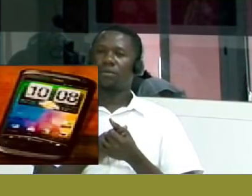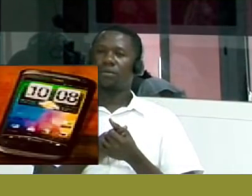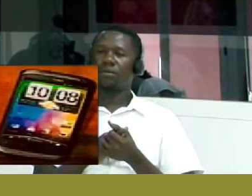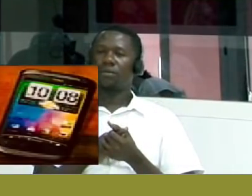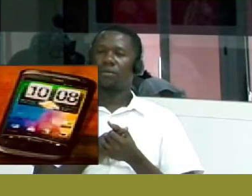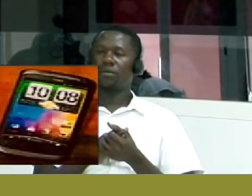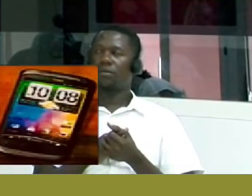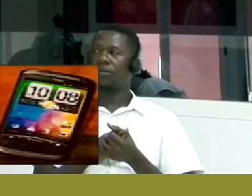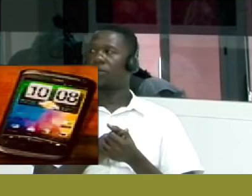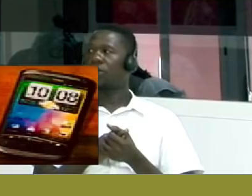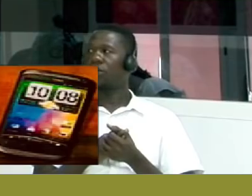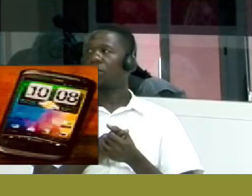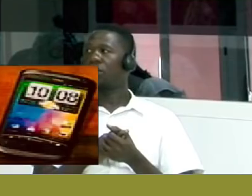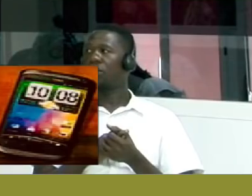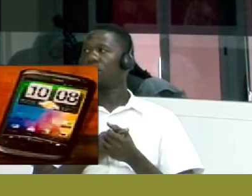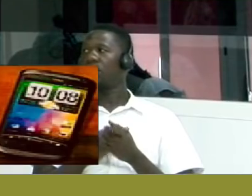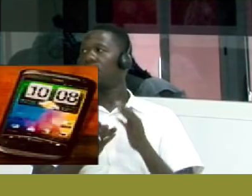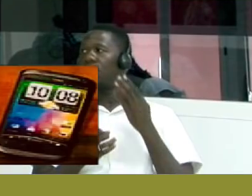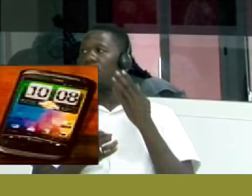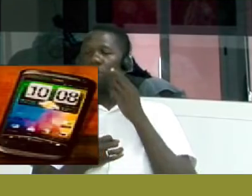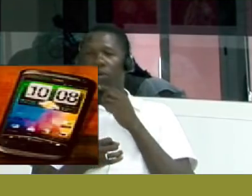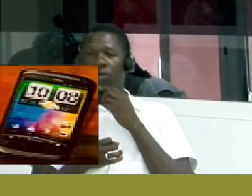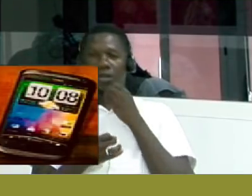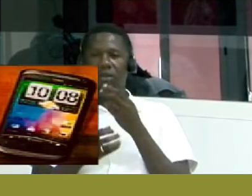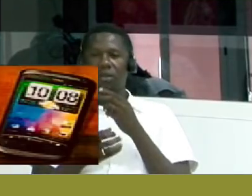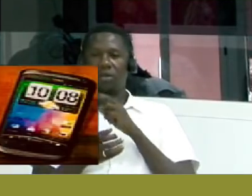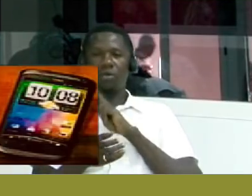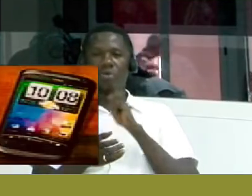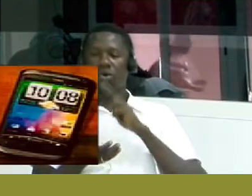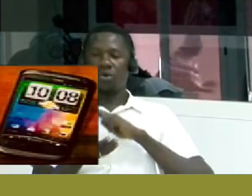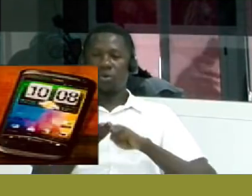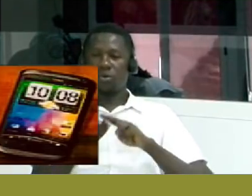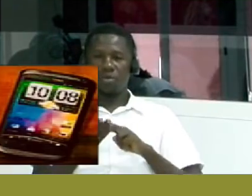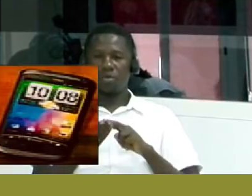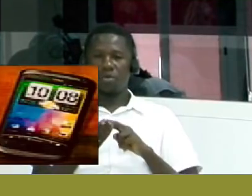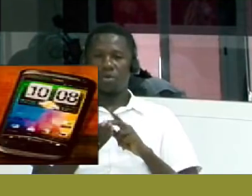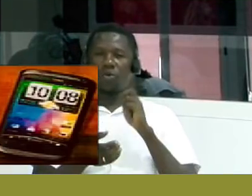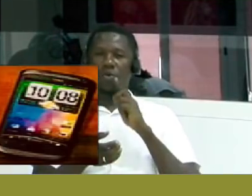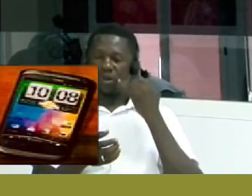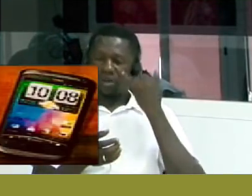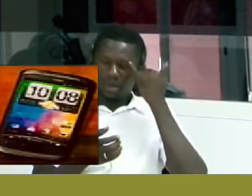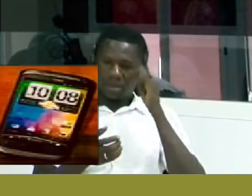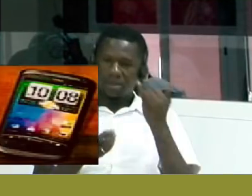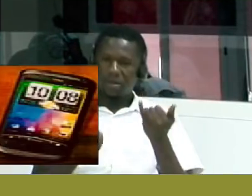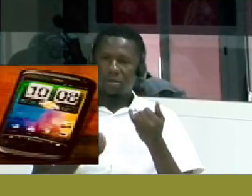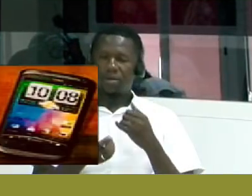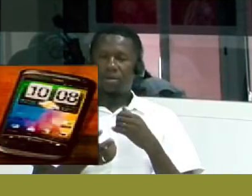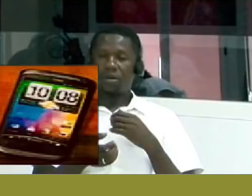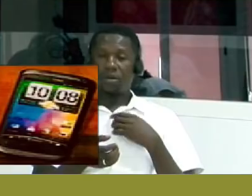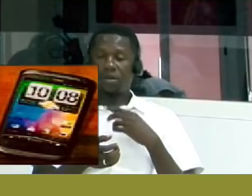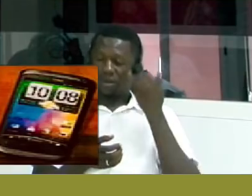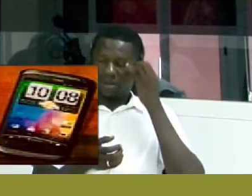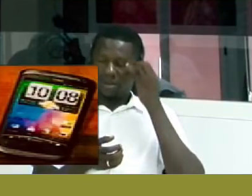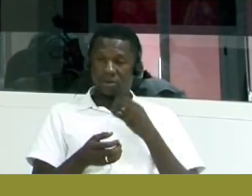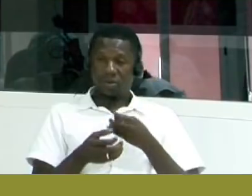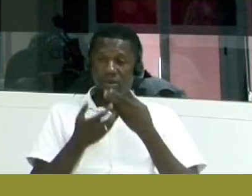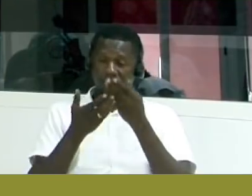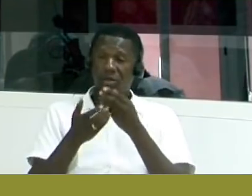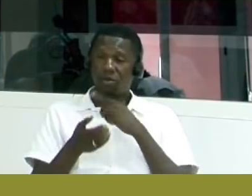When you say abnormal, in what sense? Well, I guess you were saying that you were not